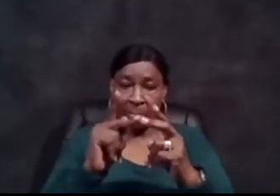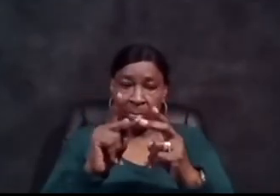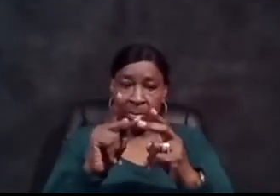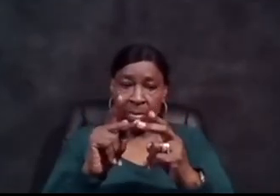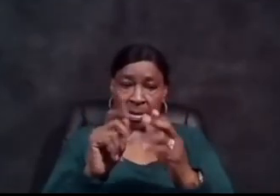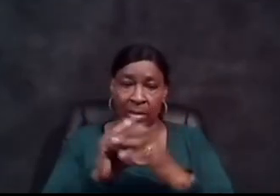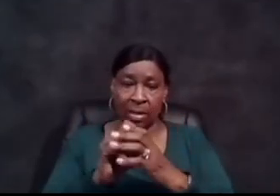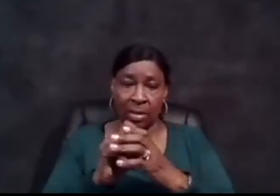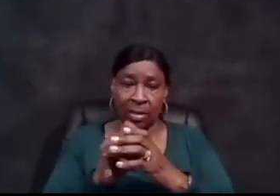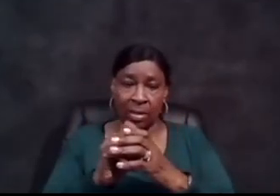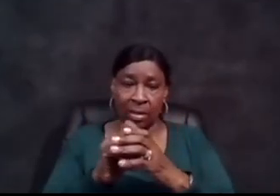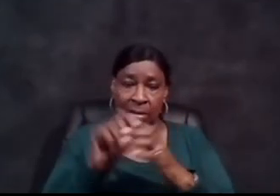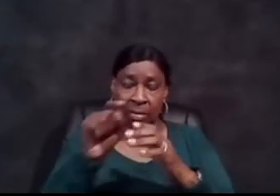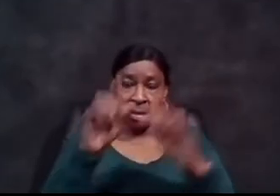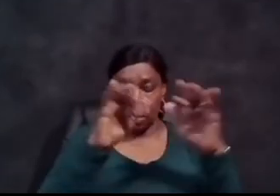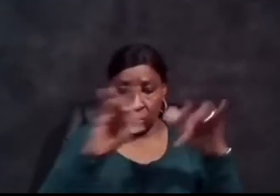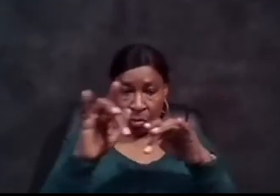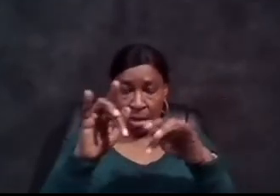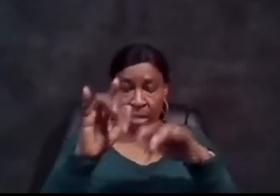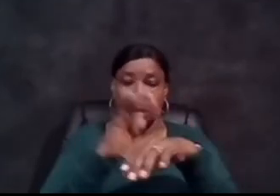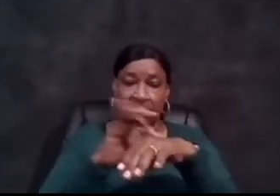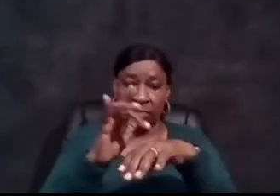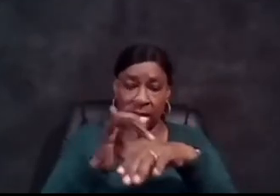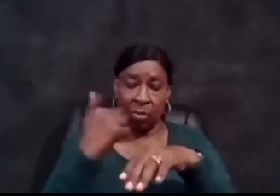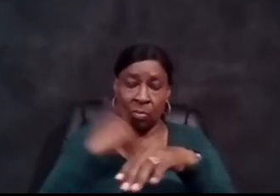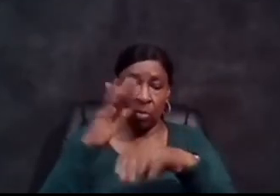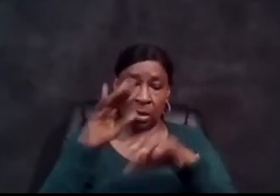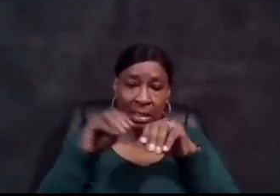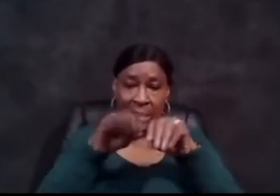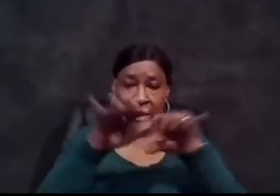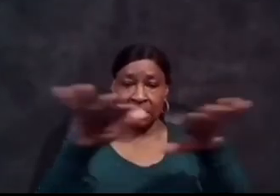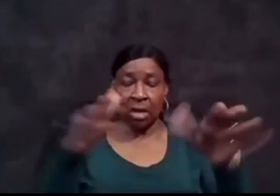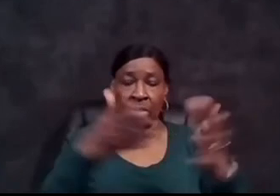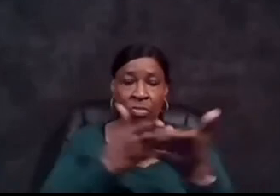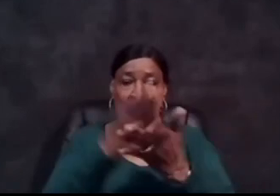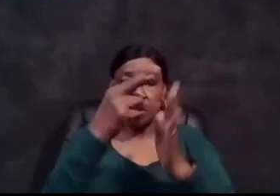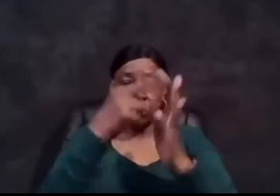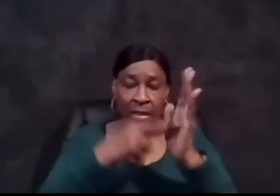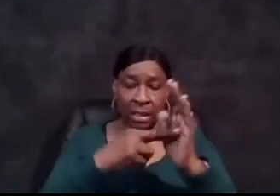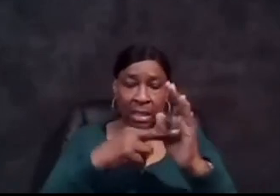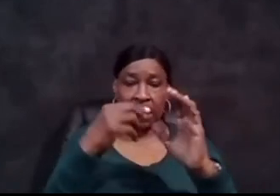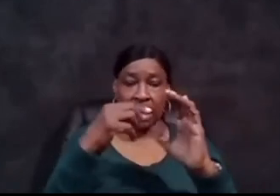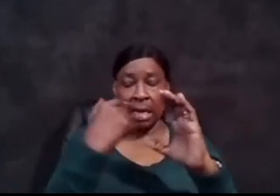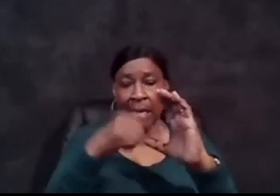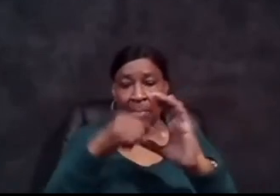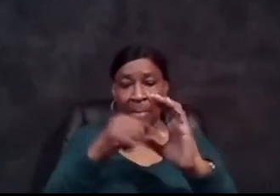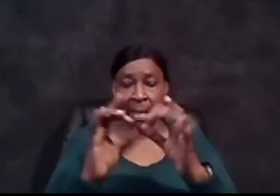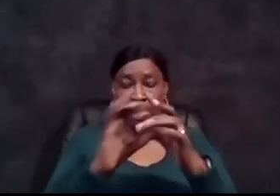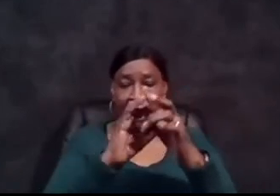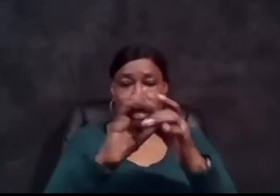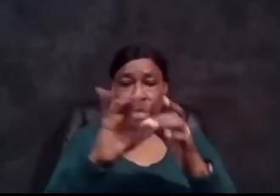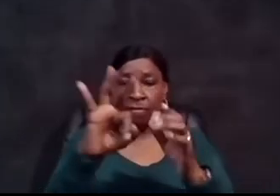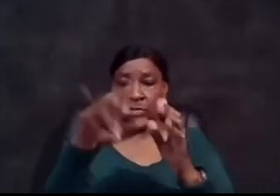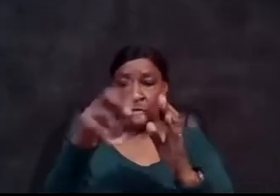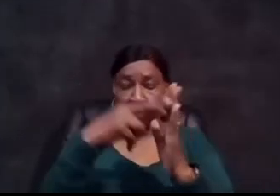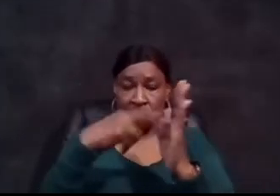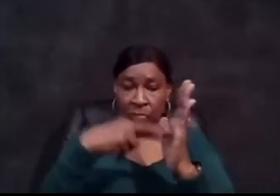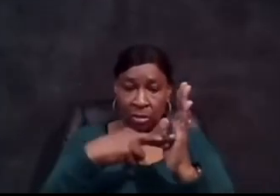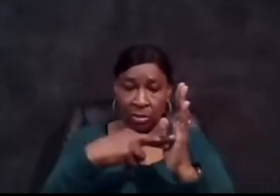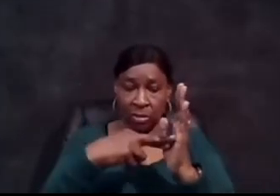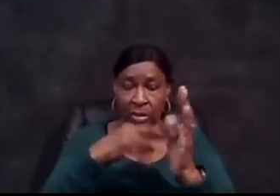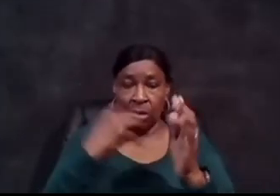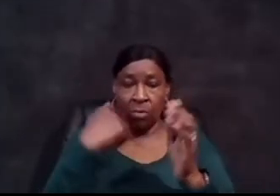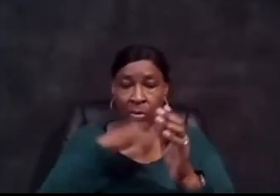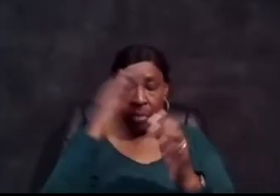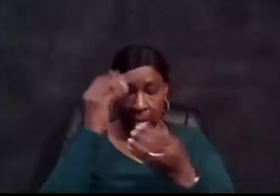make the recording available. They'll send it out through the registration email link if you registered, and they'll let you know